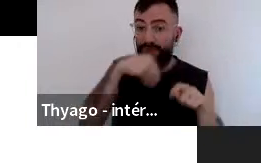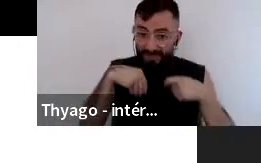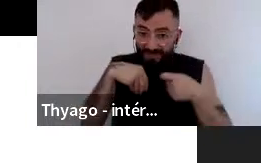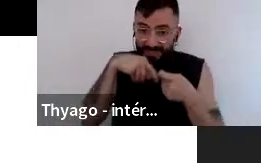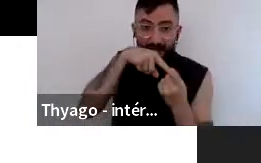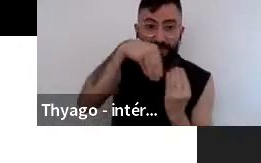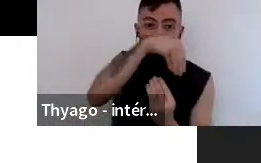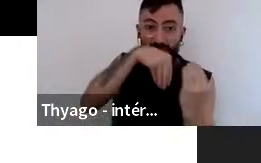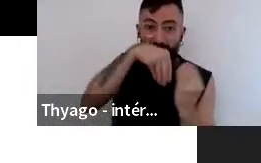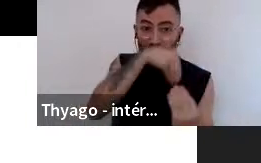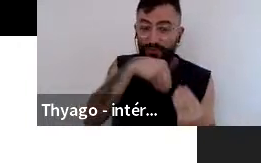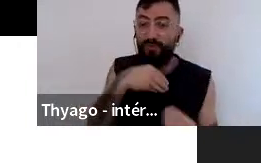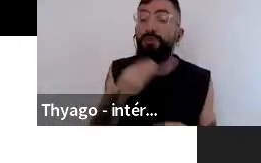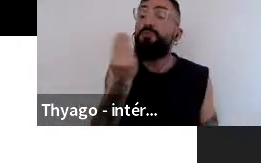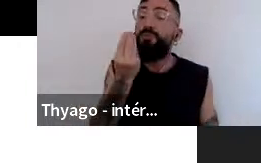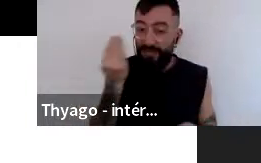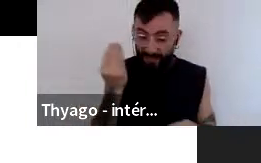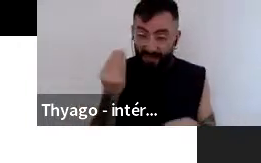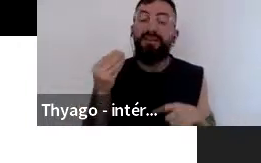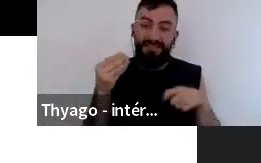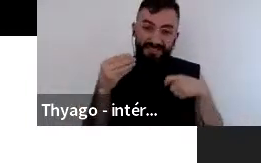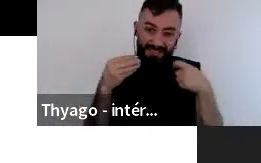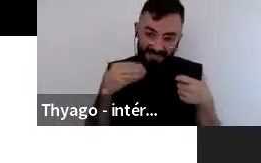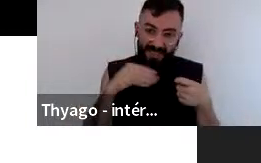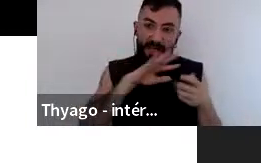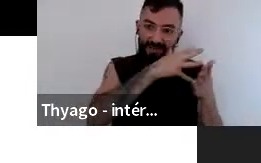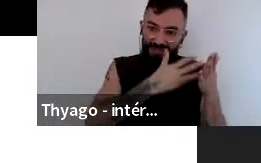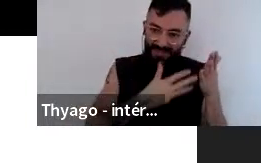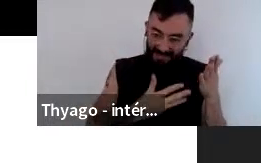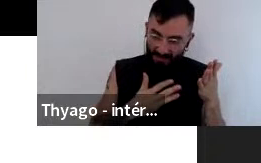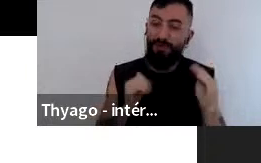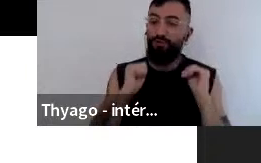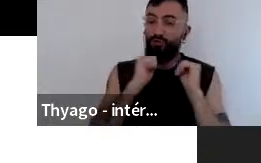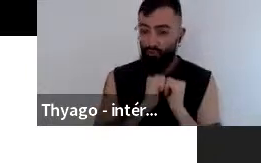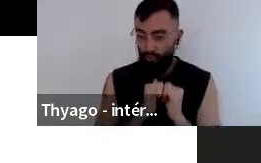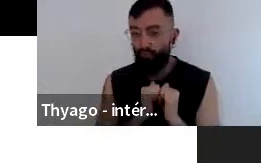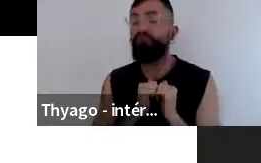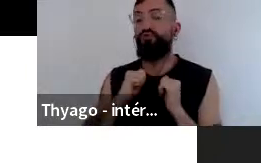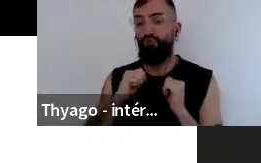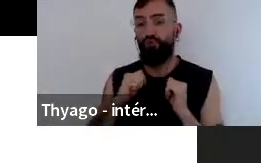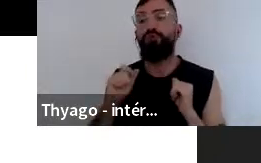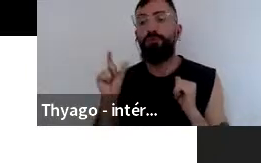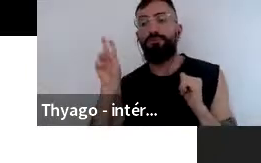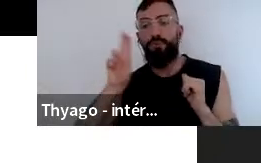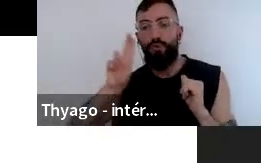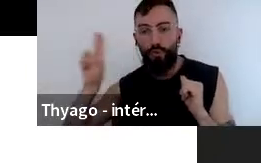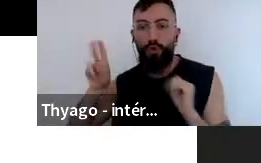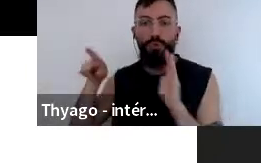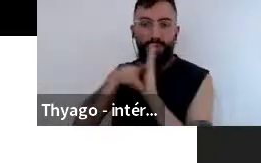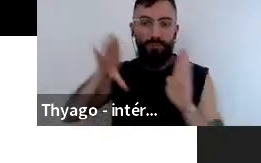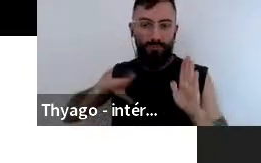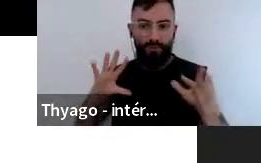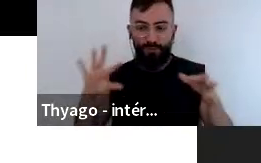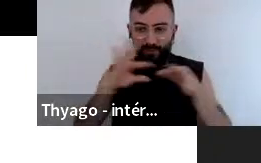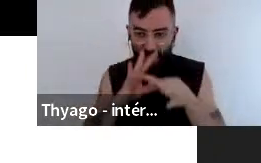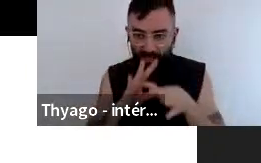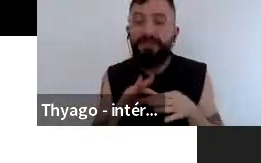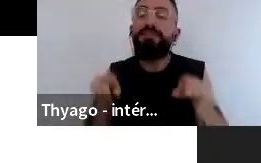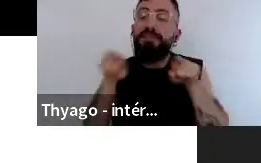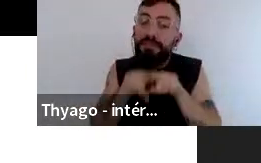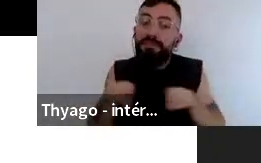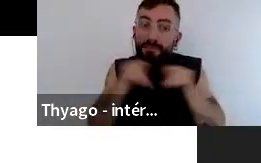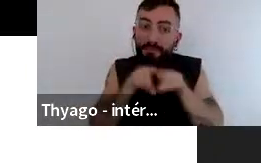some influence from Portuguese, and that is similar to the result reported by